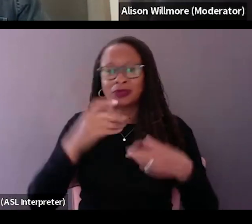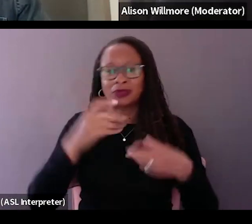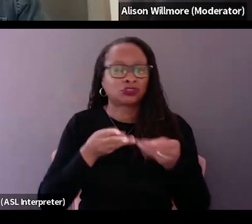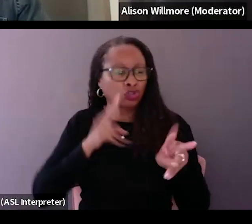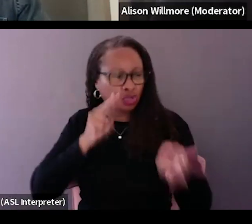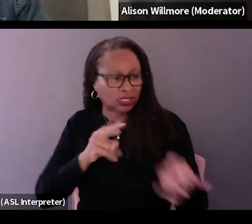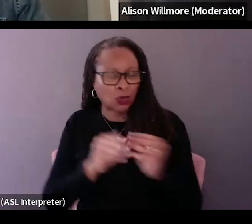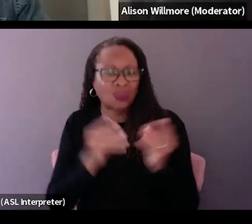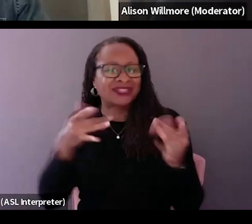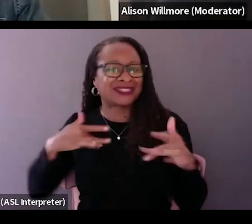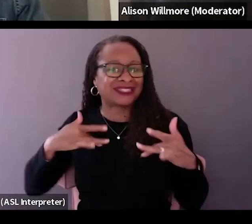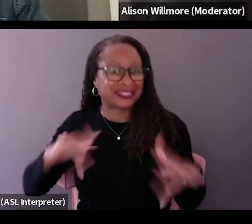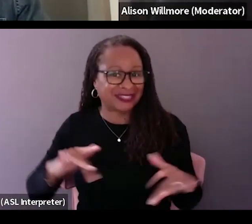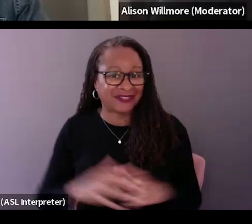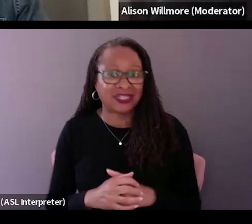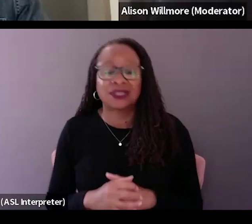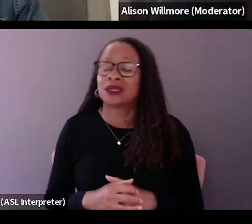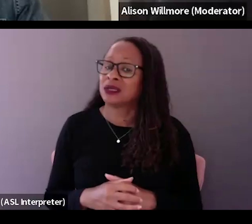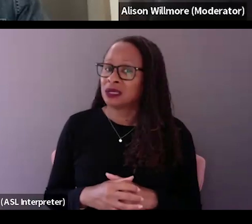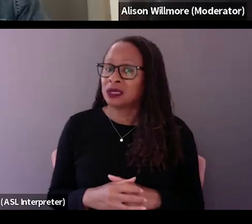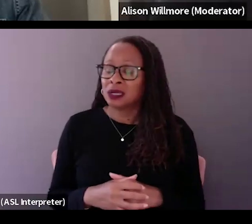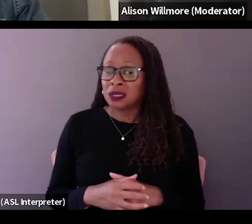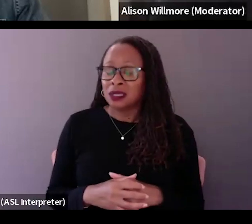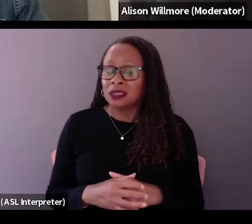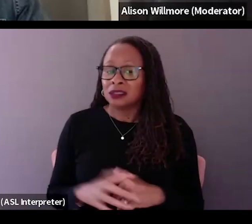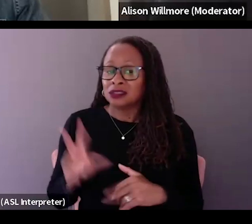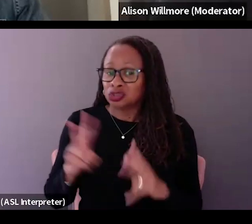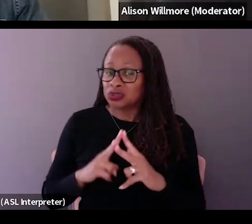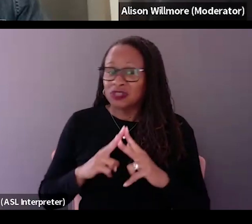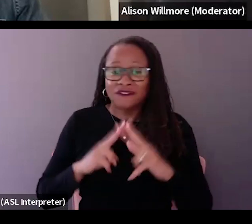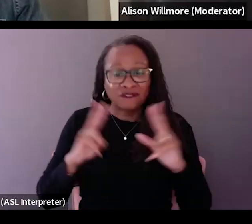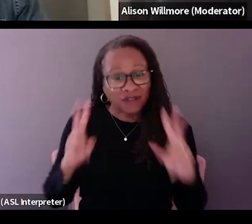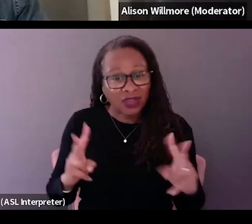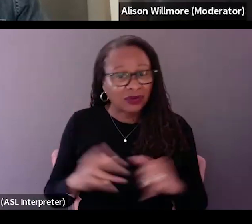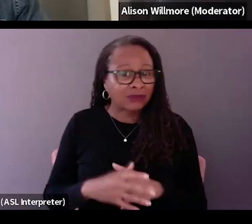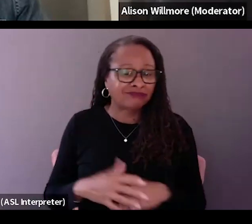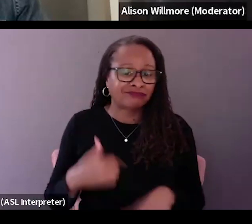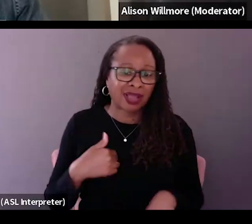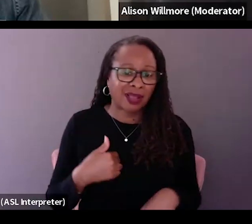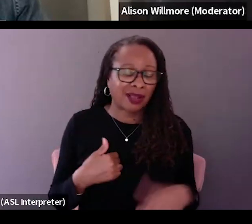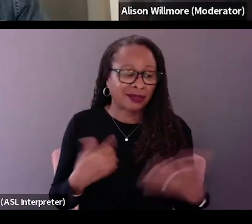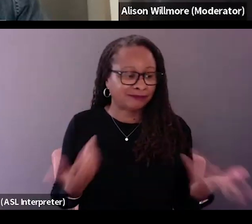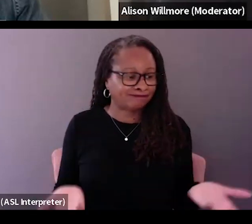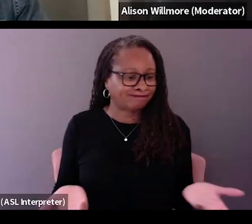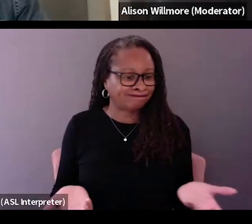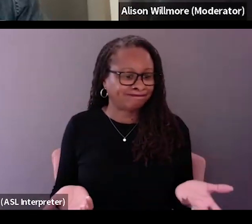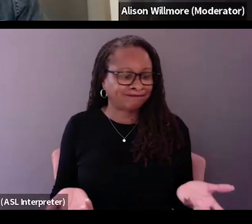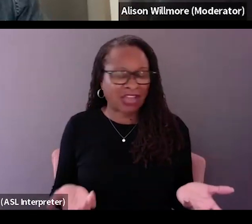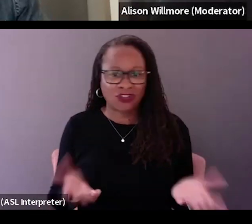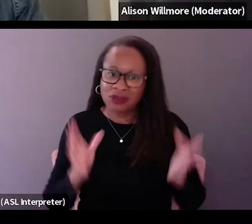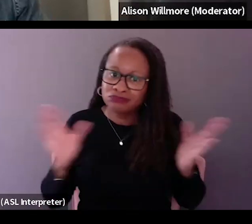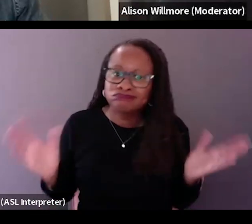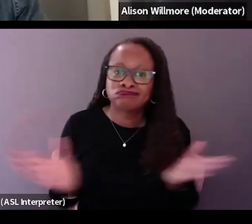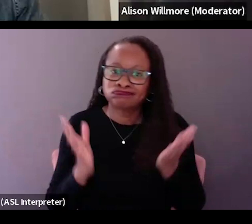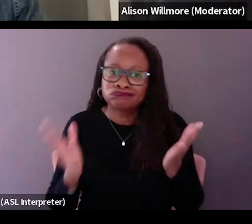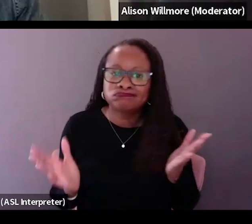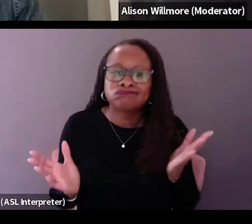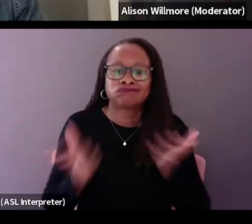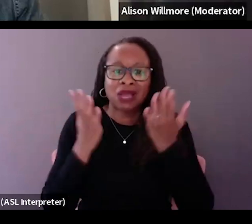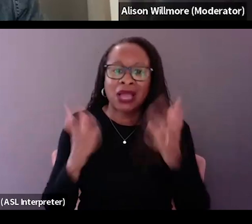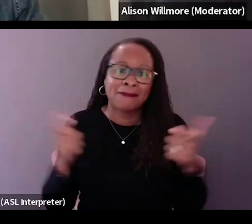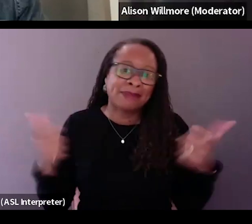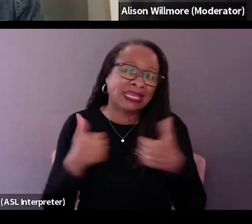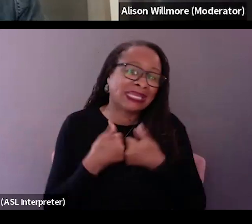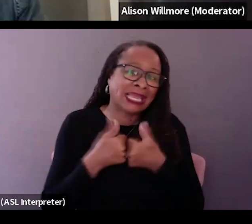She was very, very, you know, I would love to pump up this big game about how I spent months winning the trust of Pamela